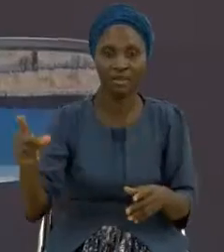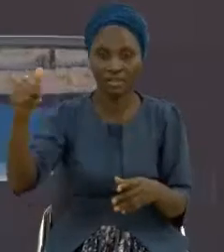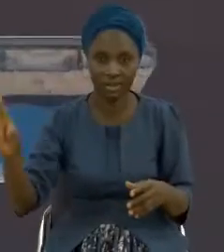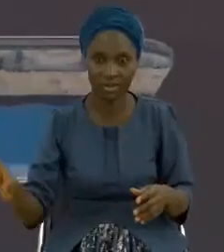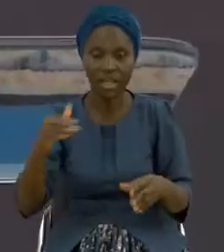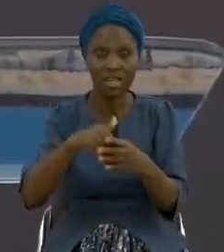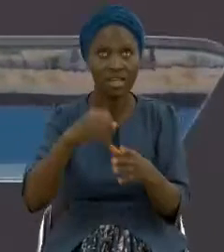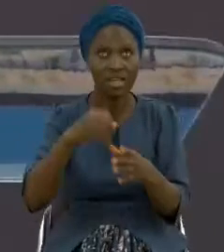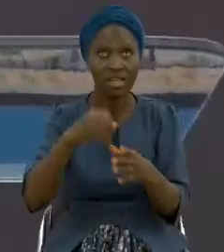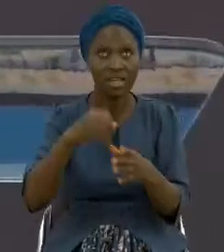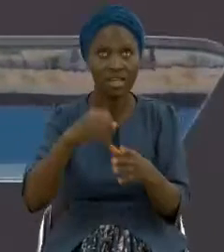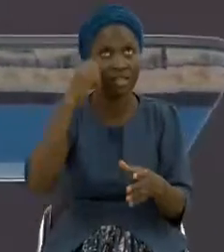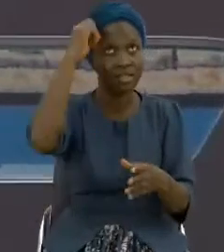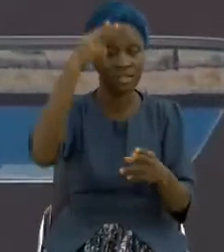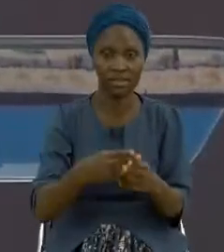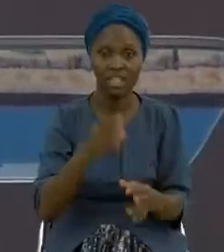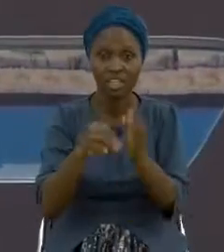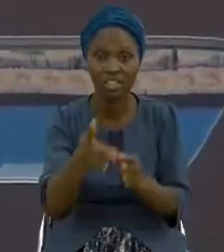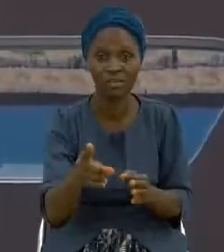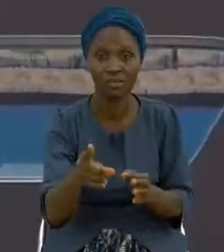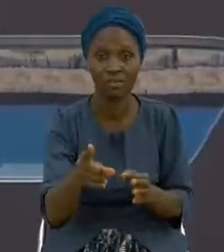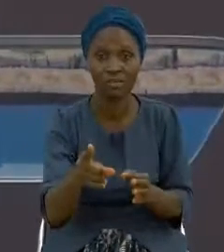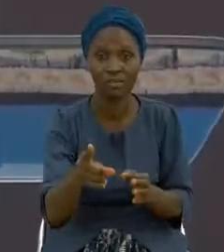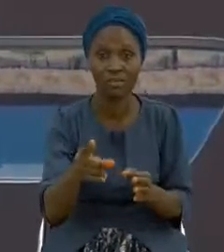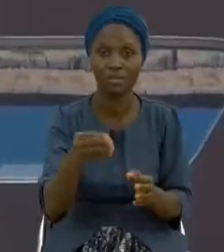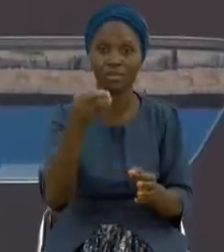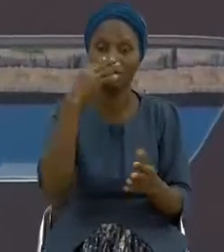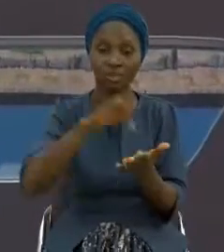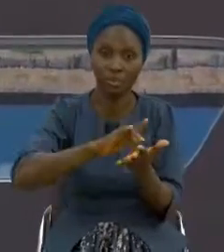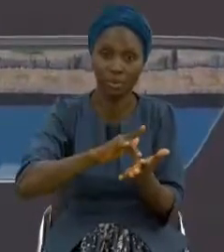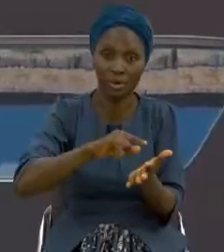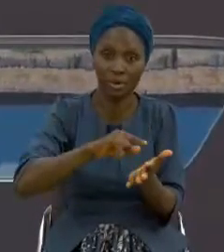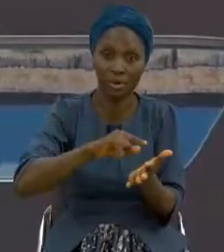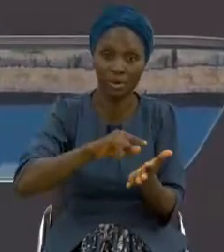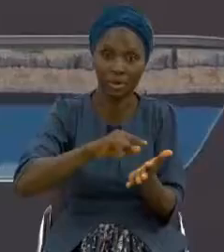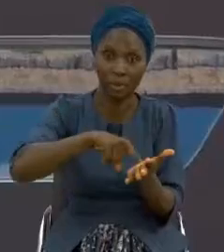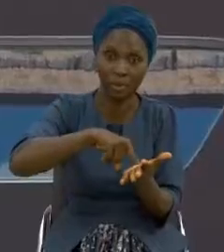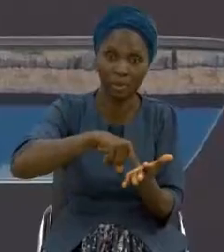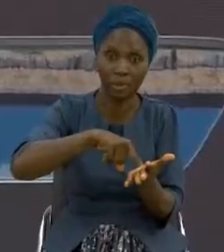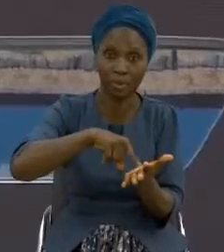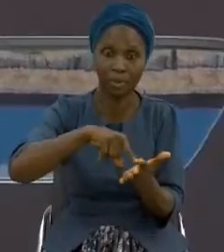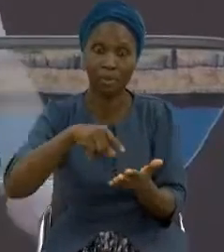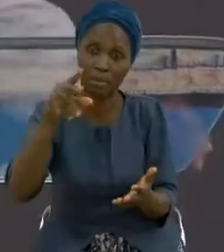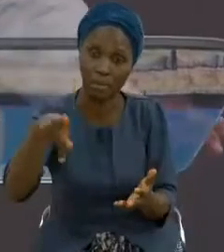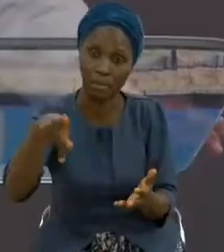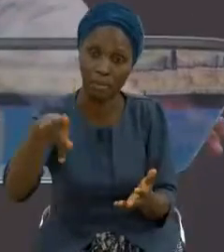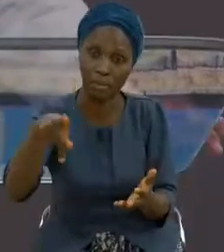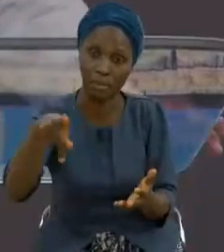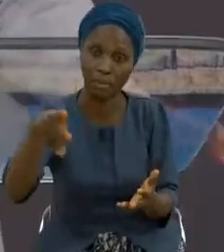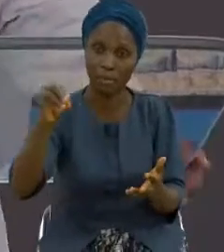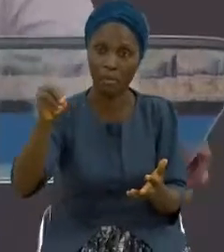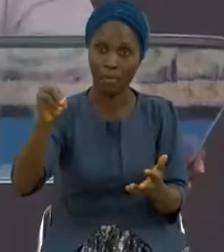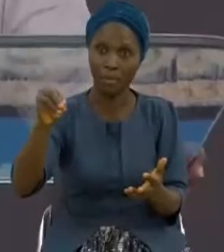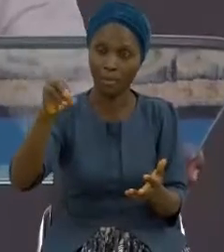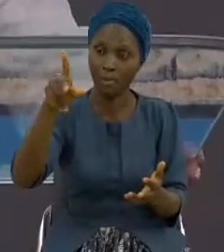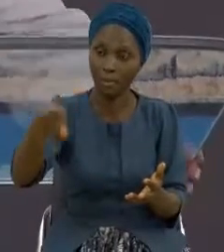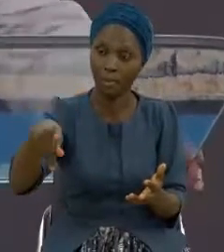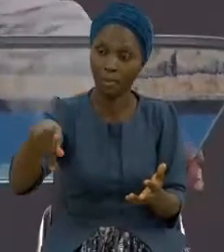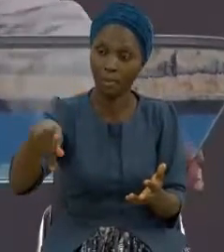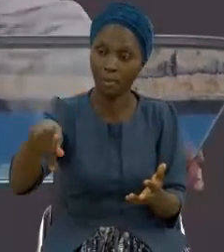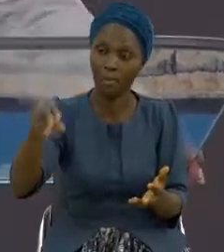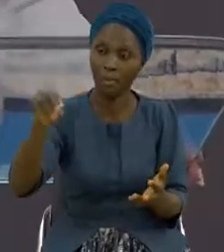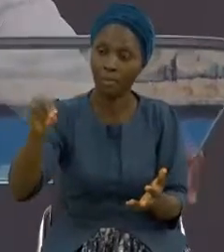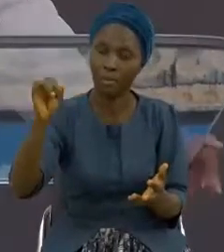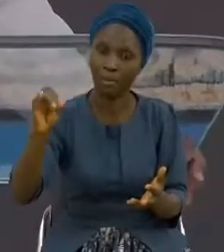if serpents, snakes, come across your way, mention the name of Jesus, that snake will either